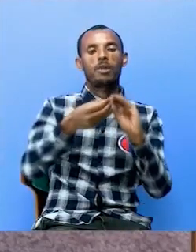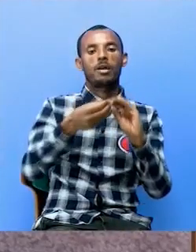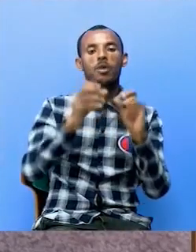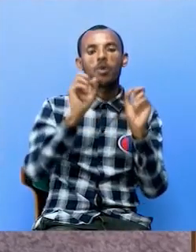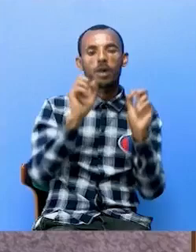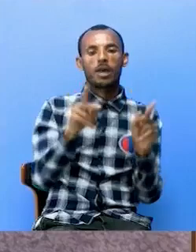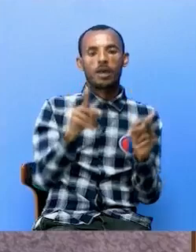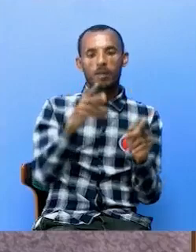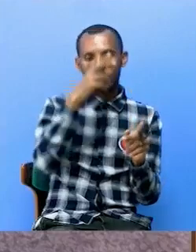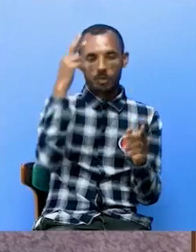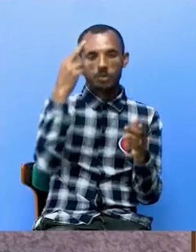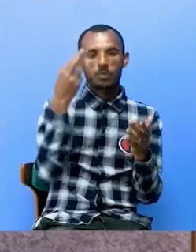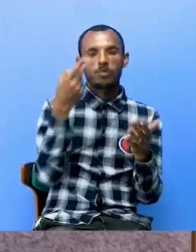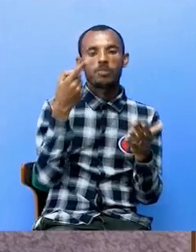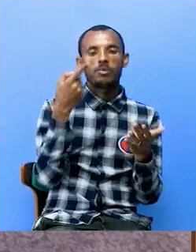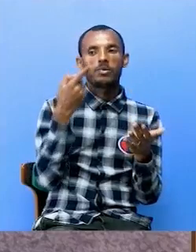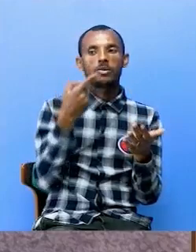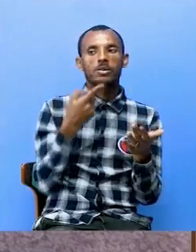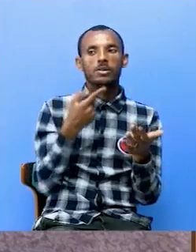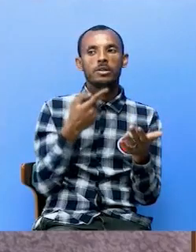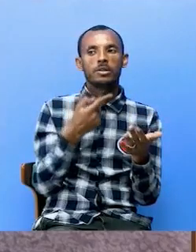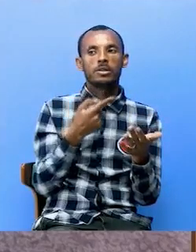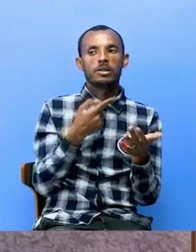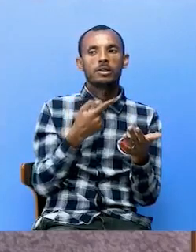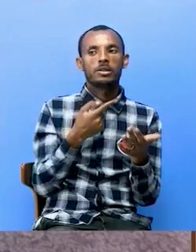Okay, because of the